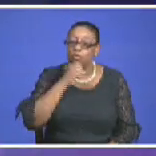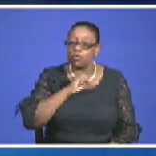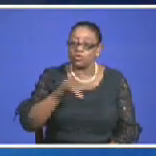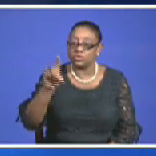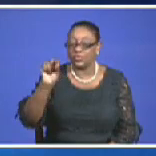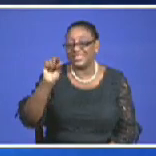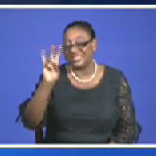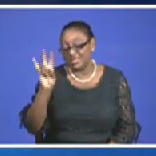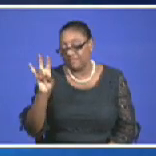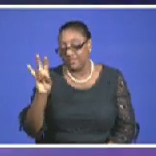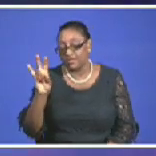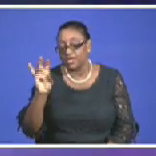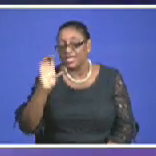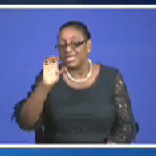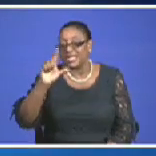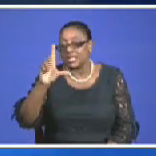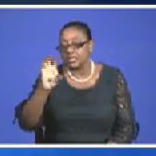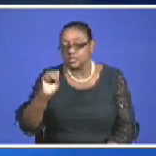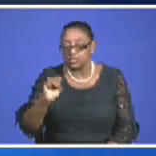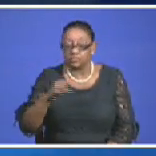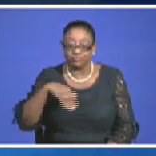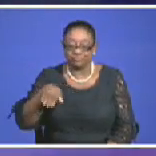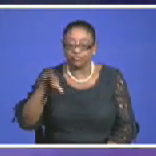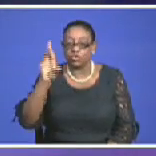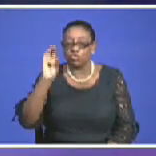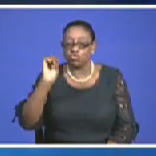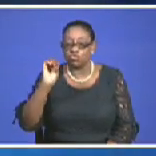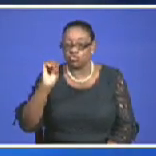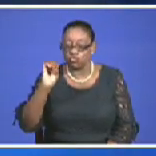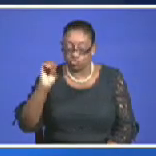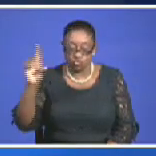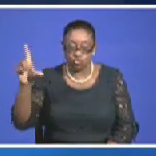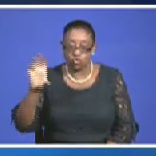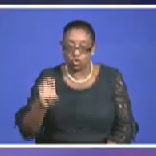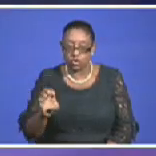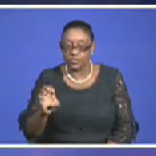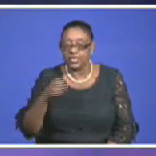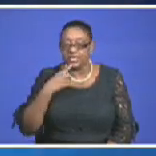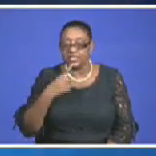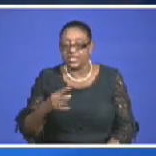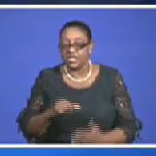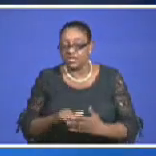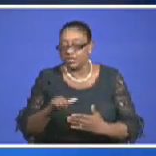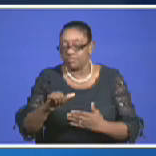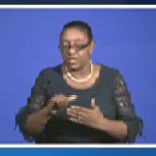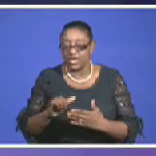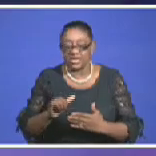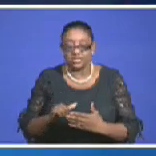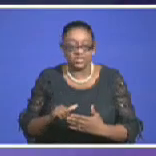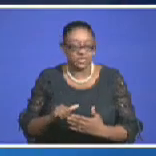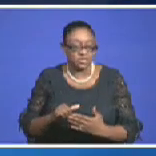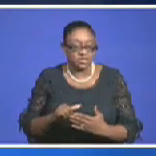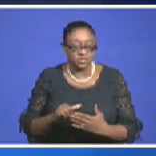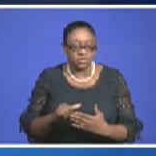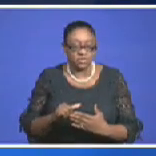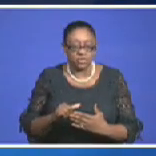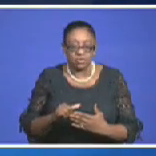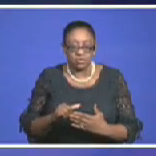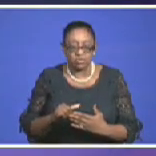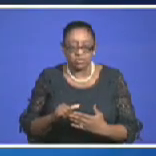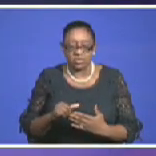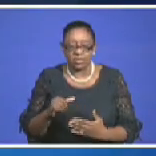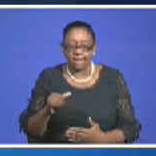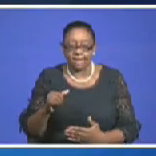Cleso Roll for murder. The only characteristic provided by officers for the Smithville Obadiah